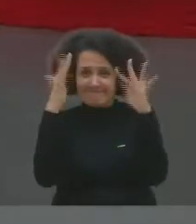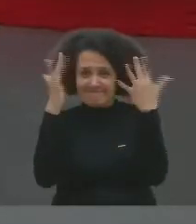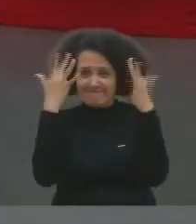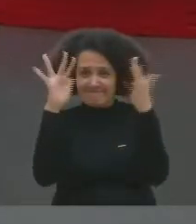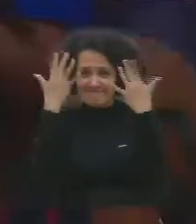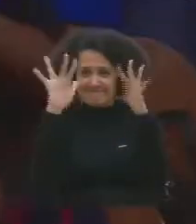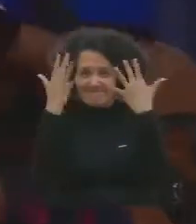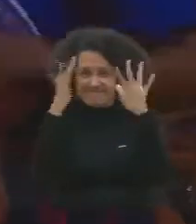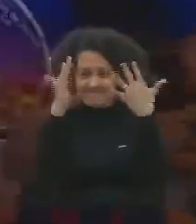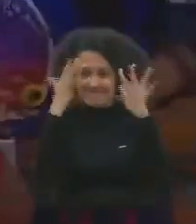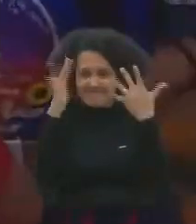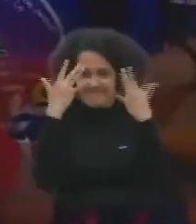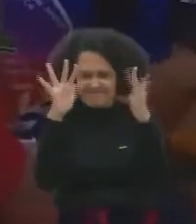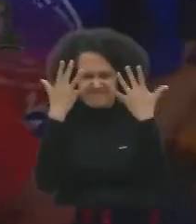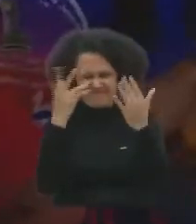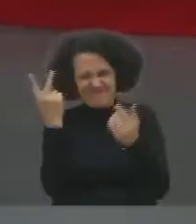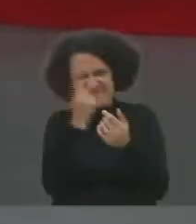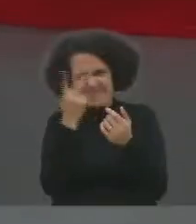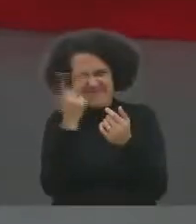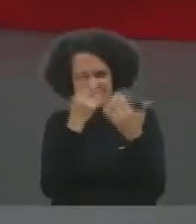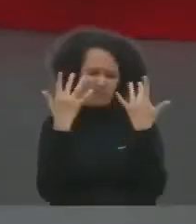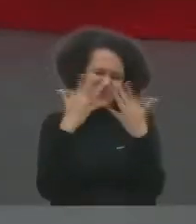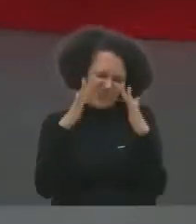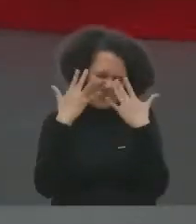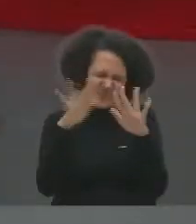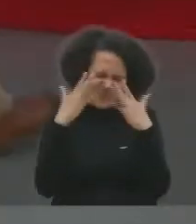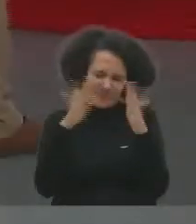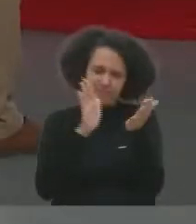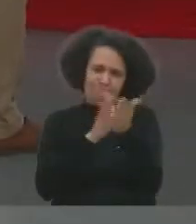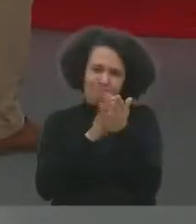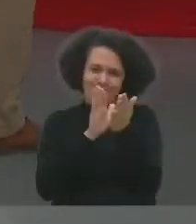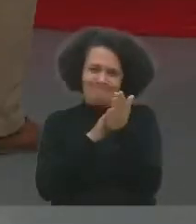Thom, a Jim, Celso. Muito obrigado. Thank you.